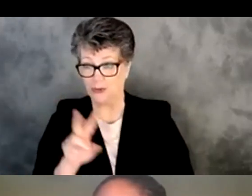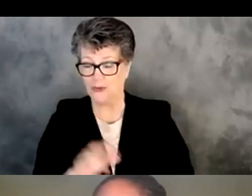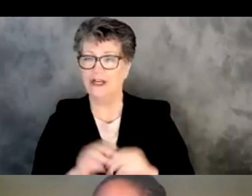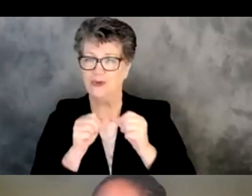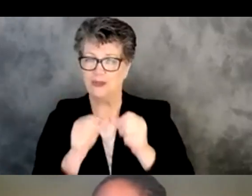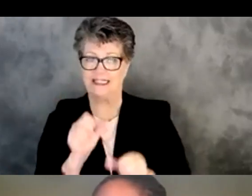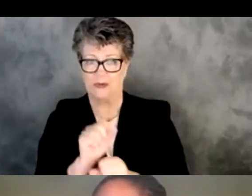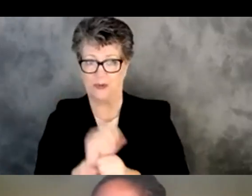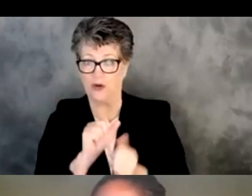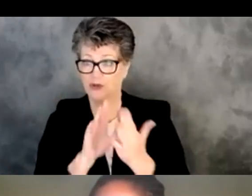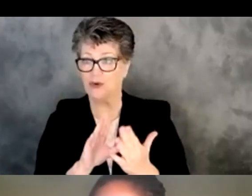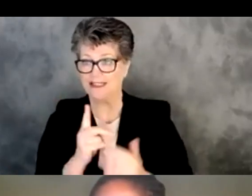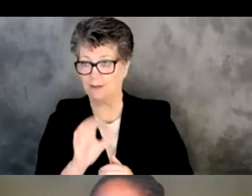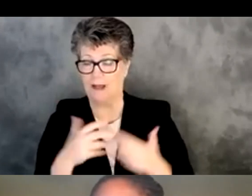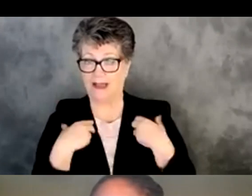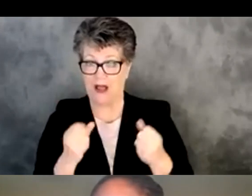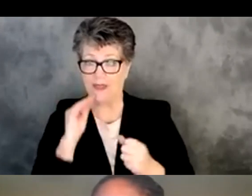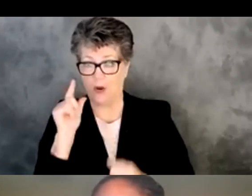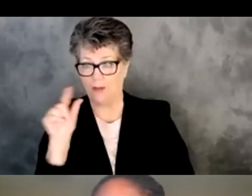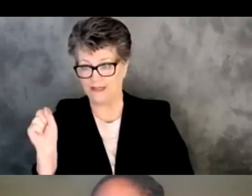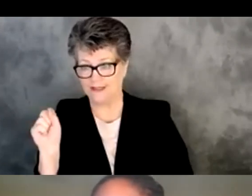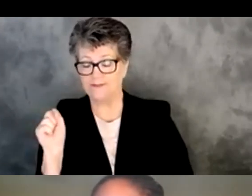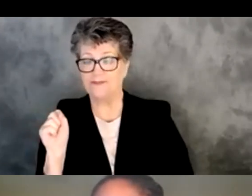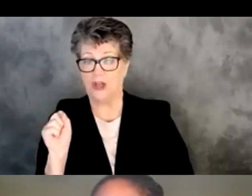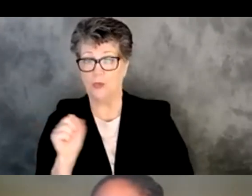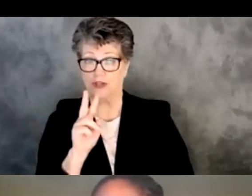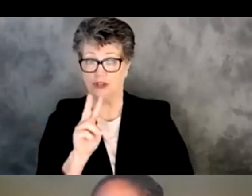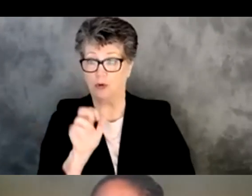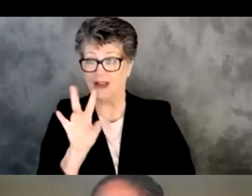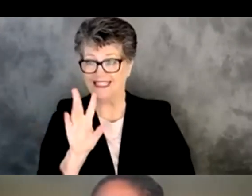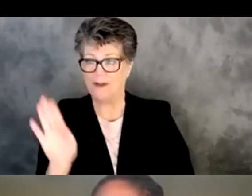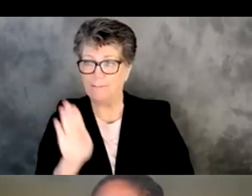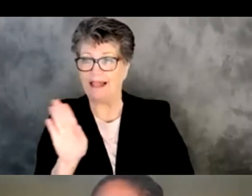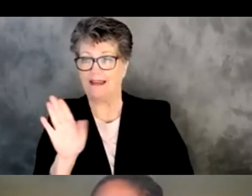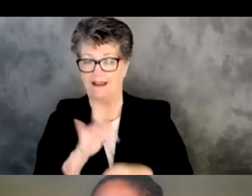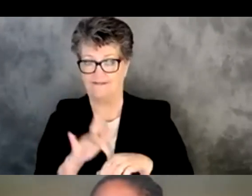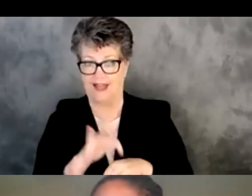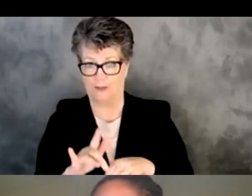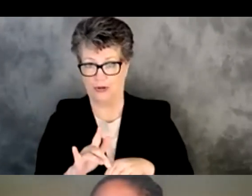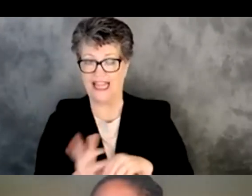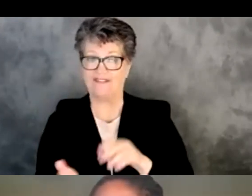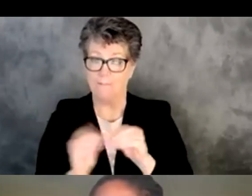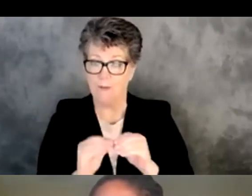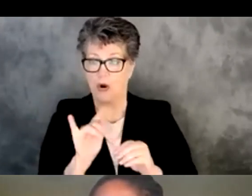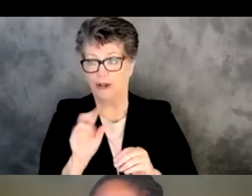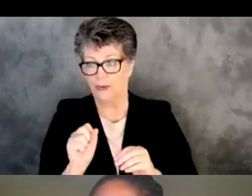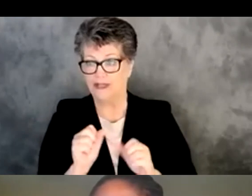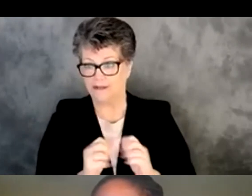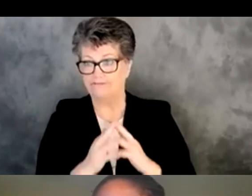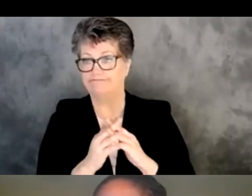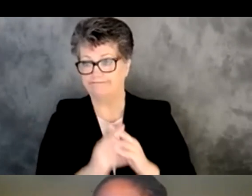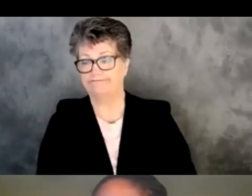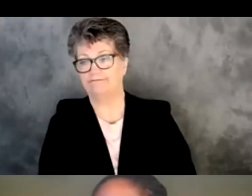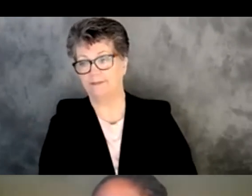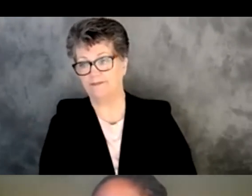of addressing public health and homeless issues, with $2.7 billion available to bring even more units and homes online.